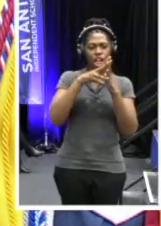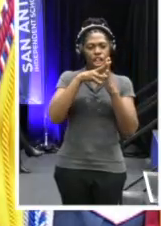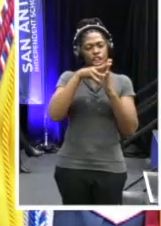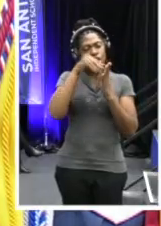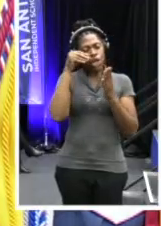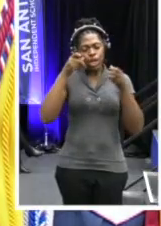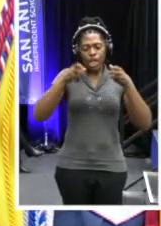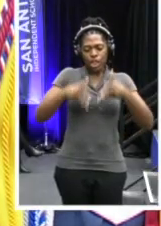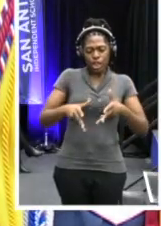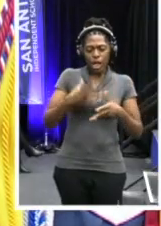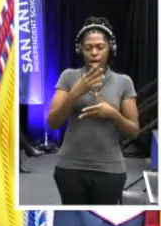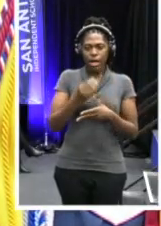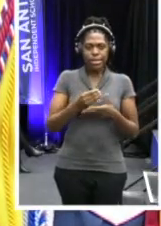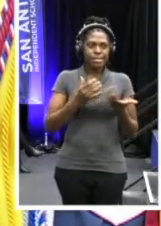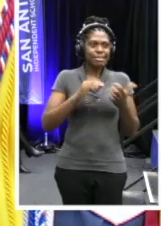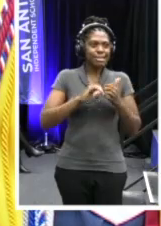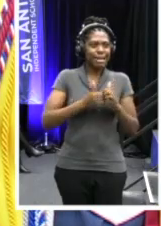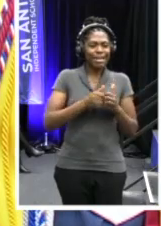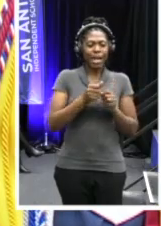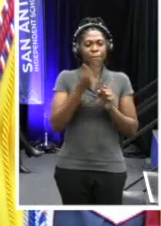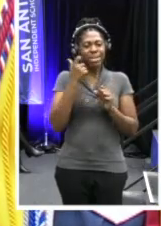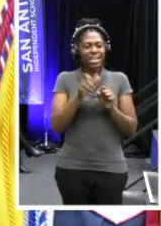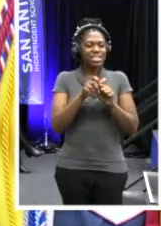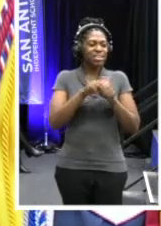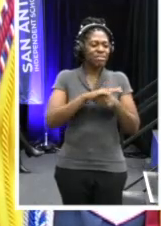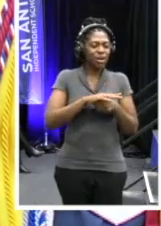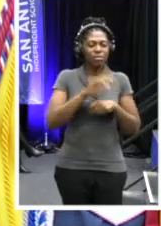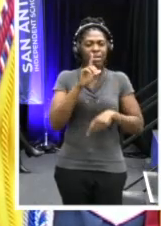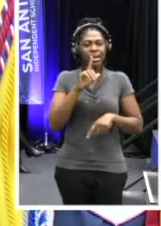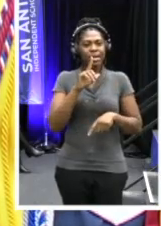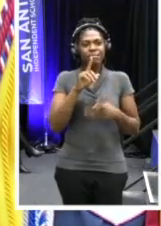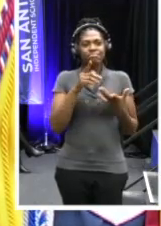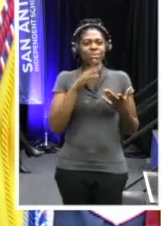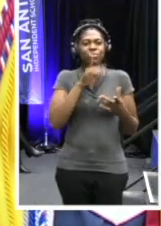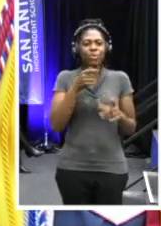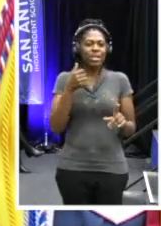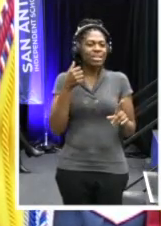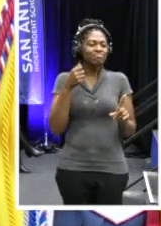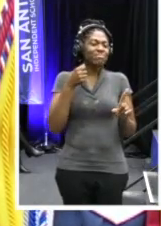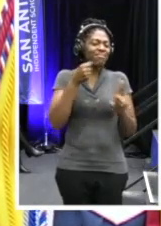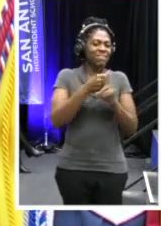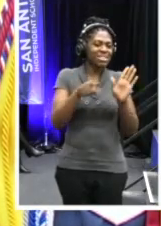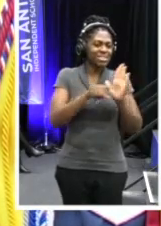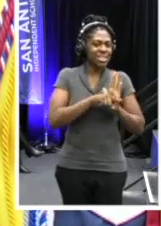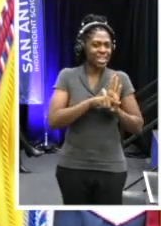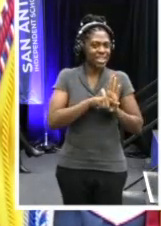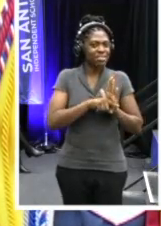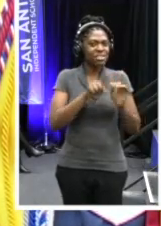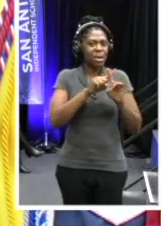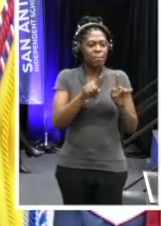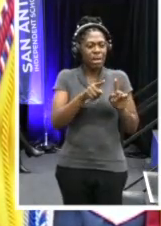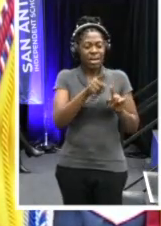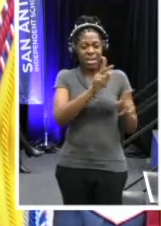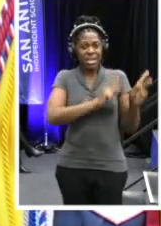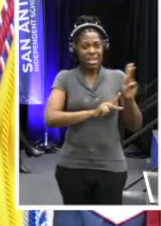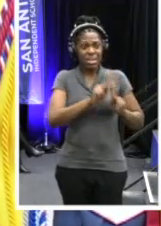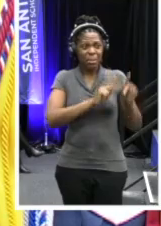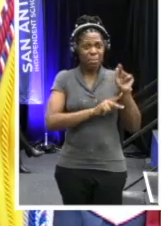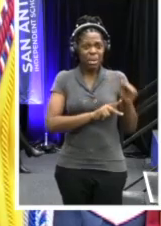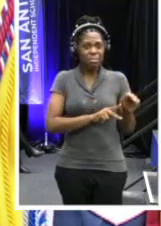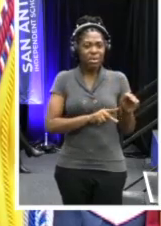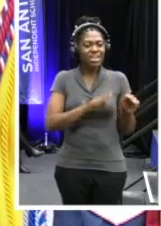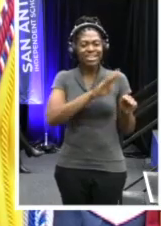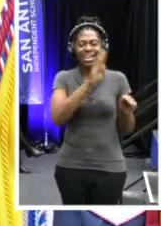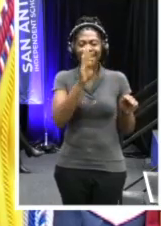and all the ways this will have long-term impacts on your lives. These are flawed measures created by people who have